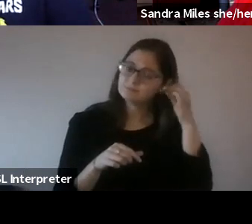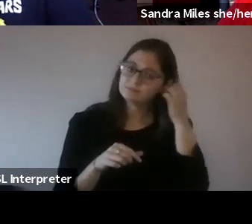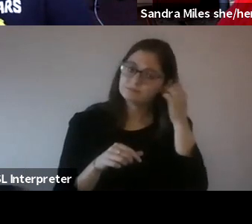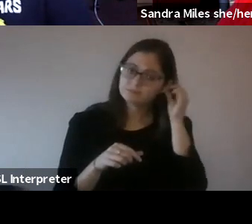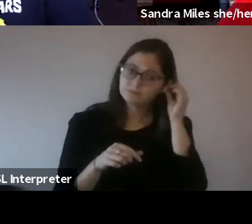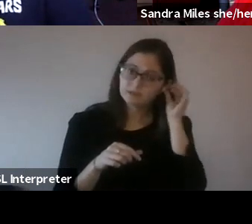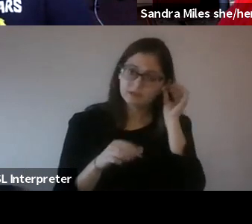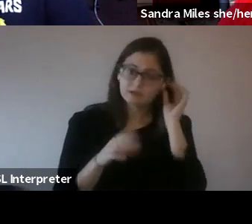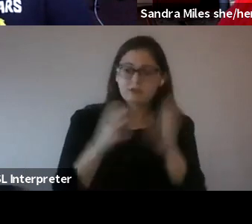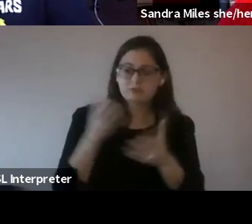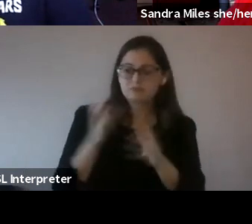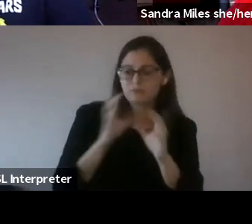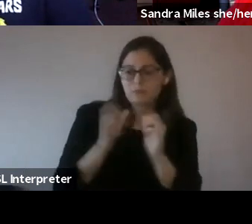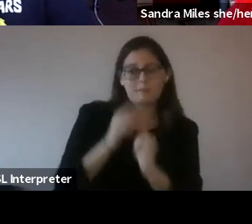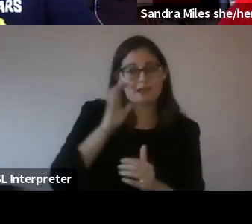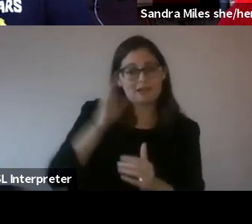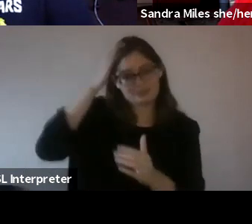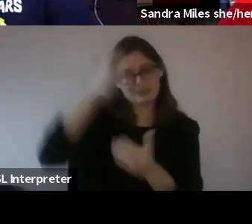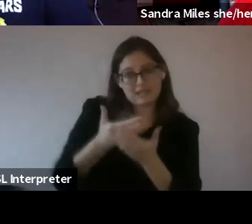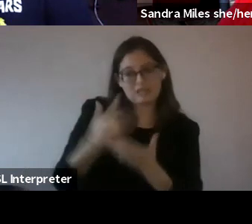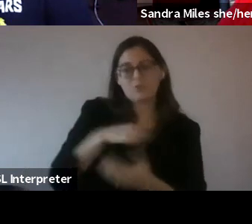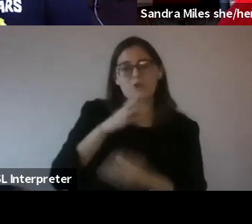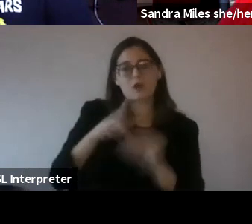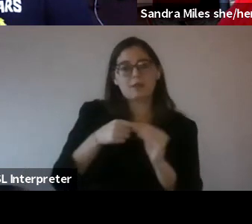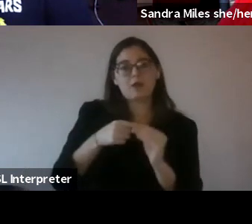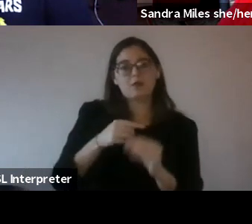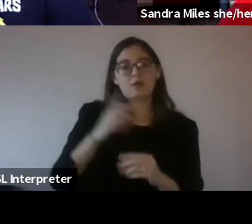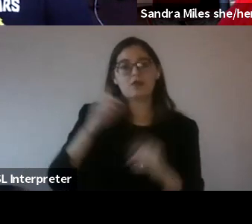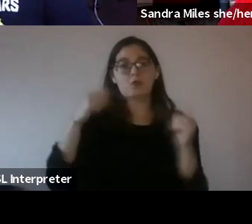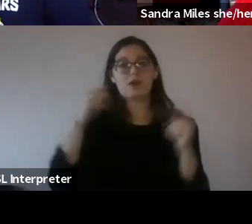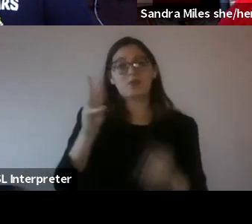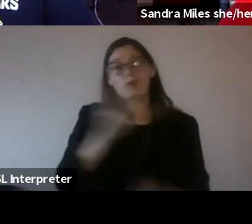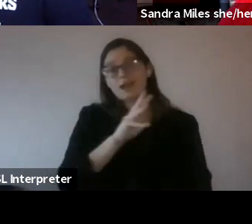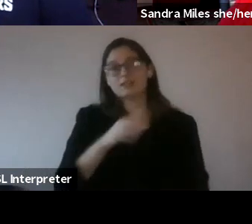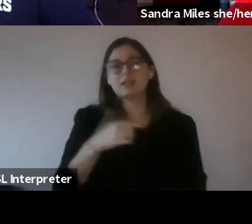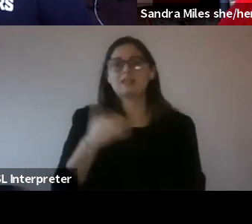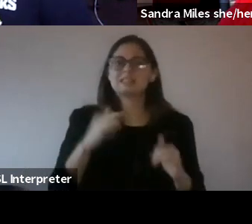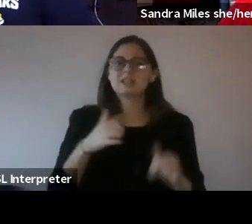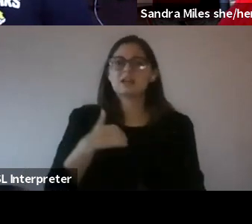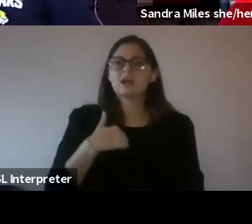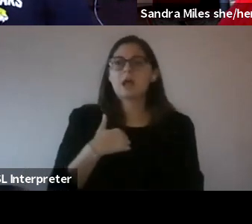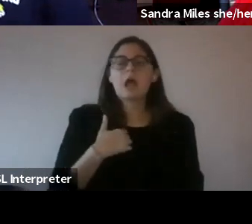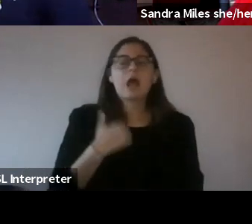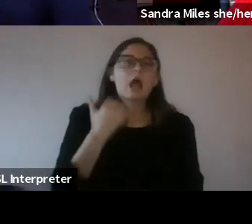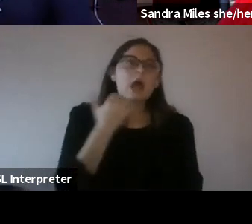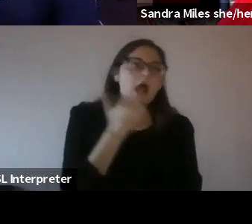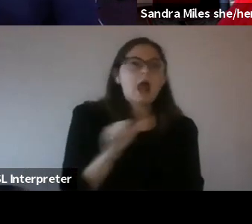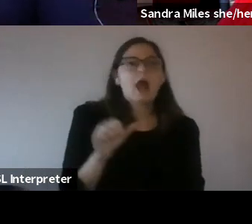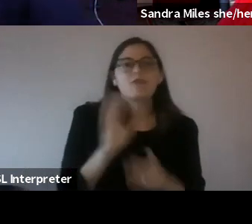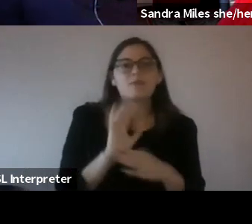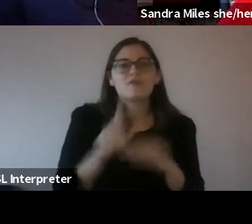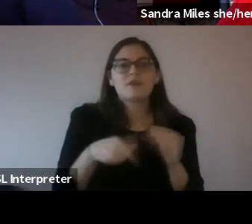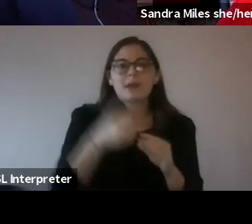West. And I said, you know, it still irks me that every movie about cowboys, they don't